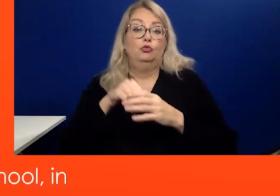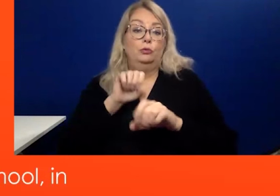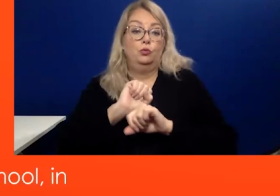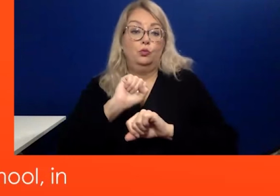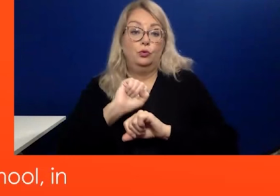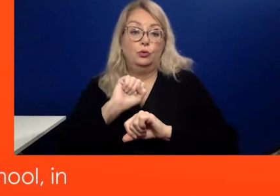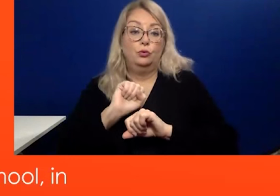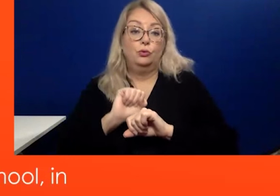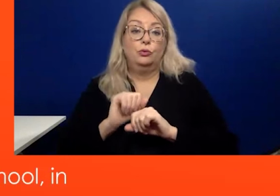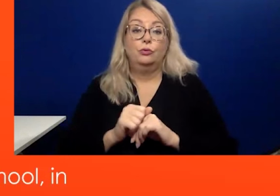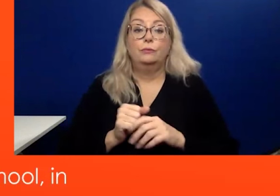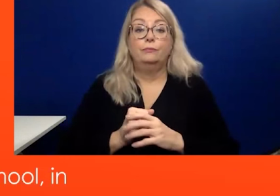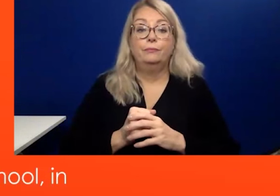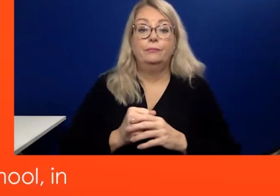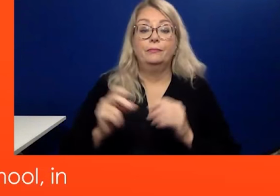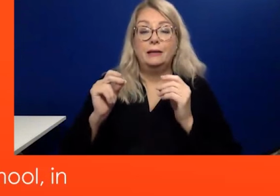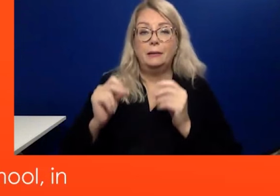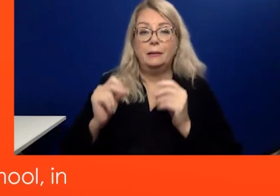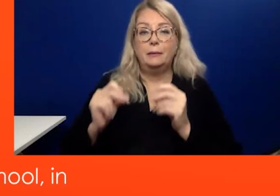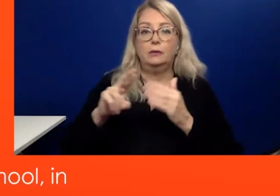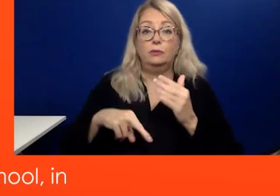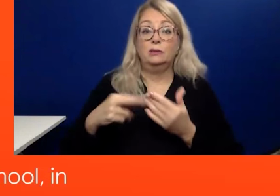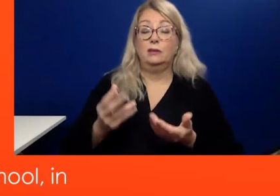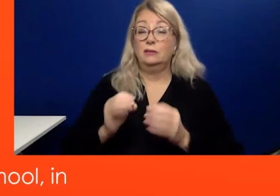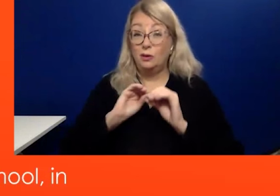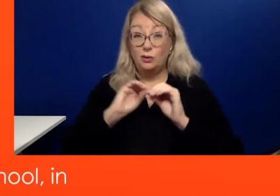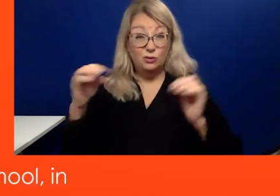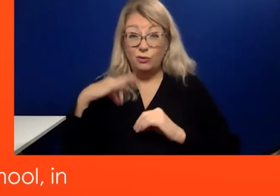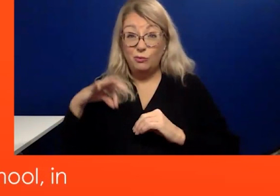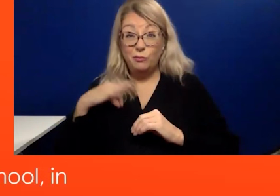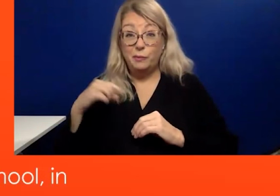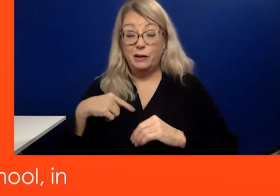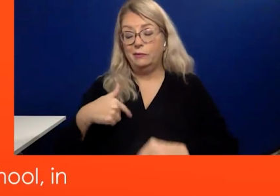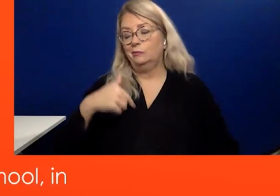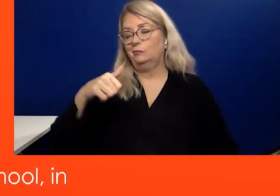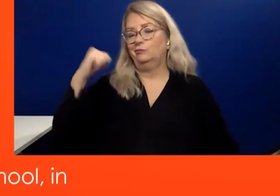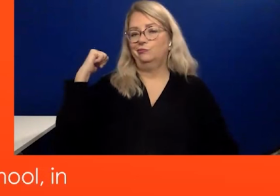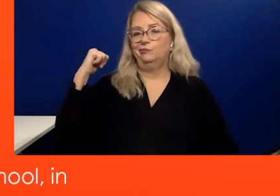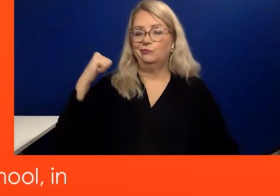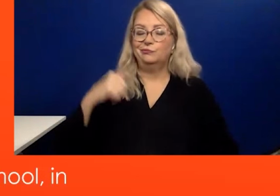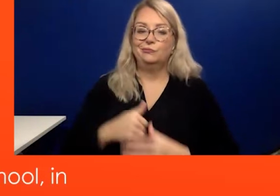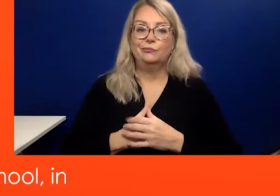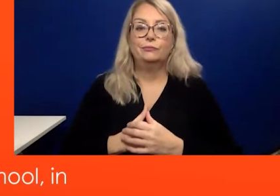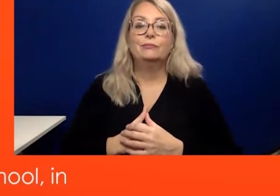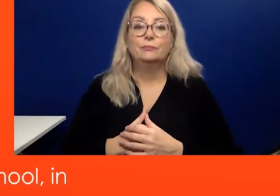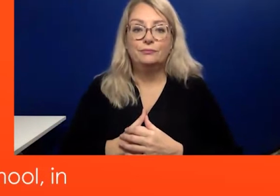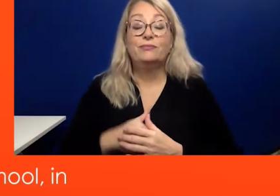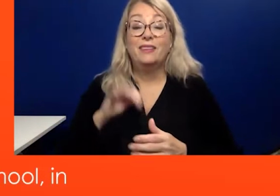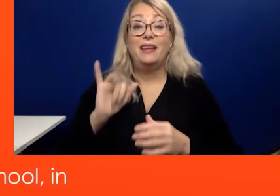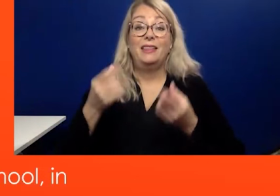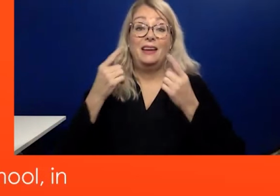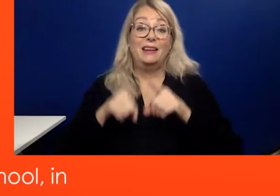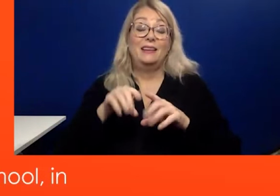all about. If it's not going to benefit me, I'm out of here, right? And this is exactly what happens in our 4-credit